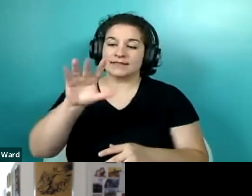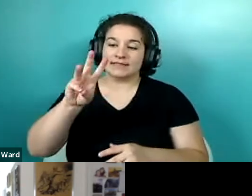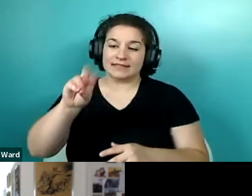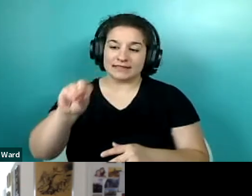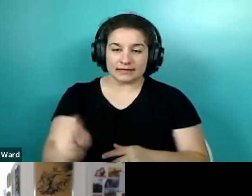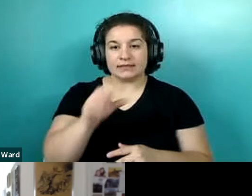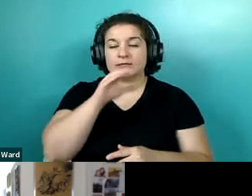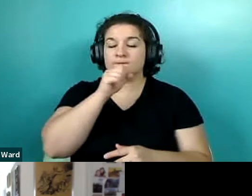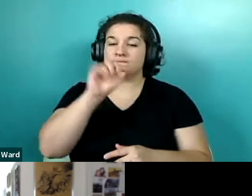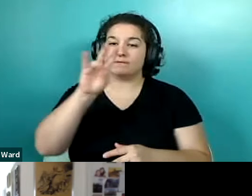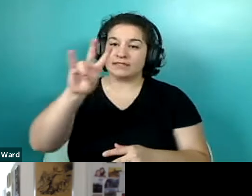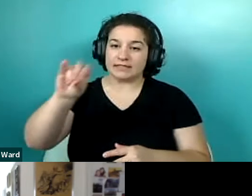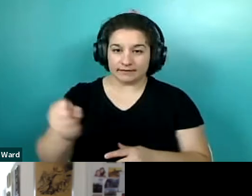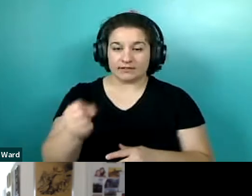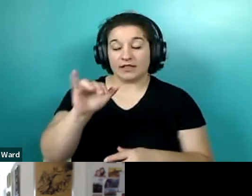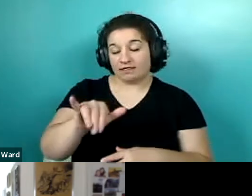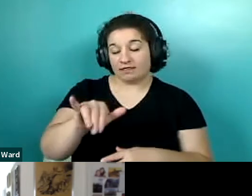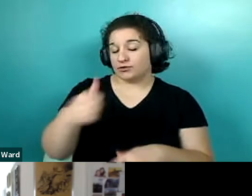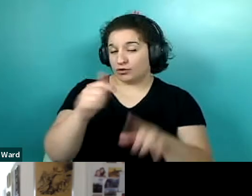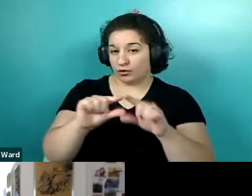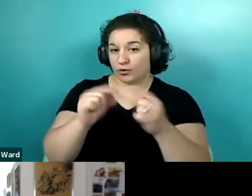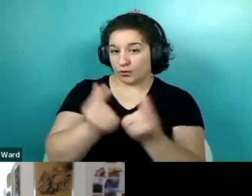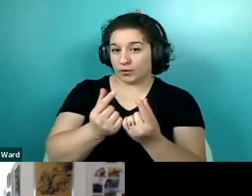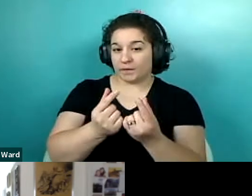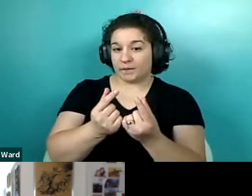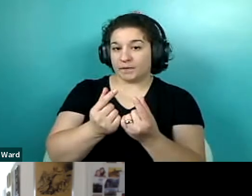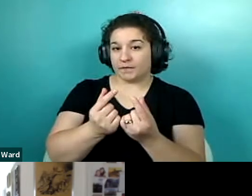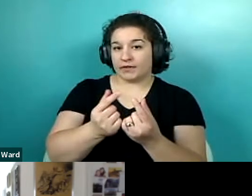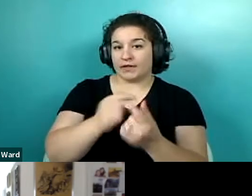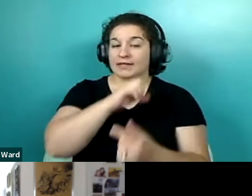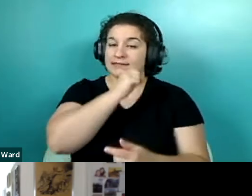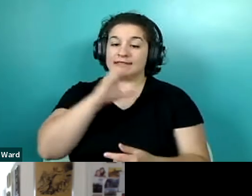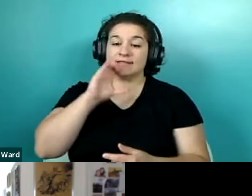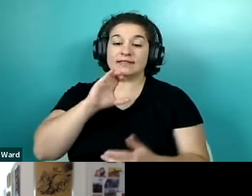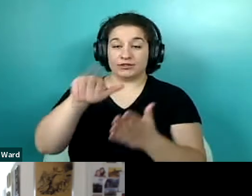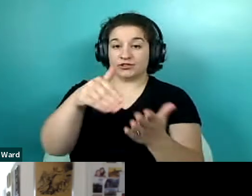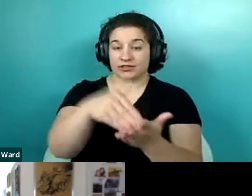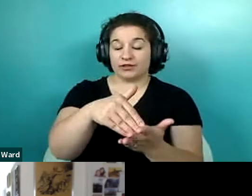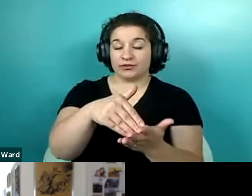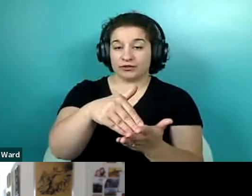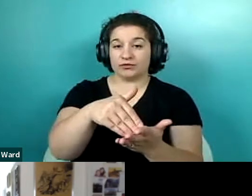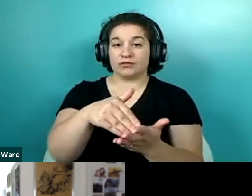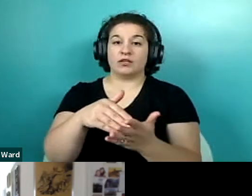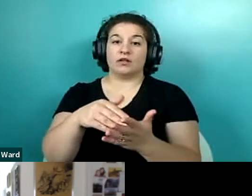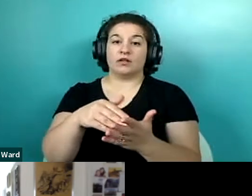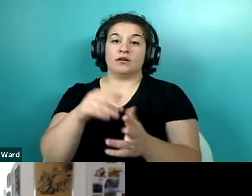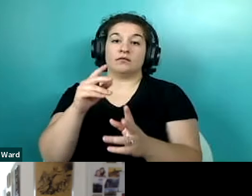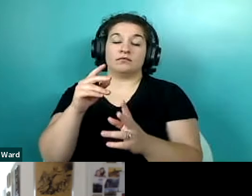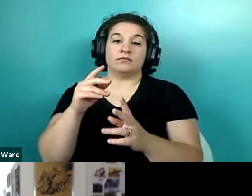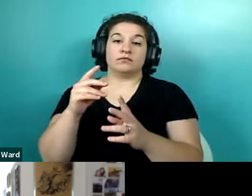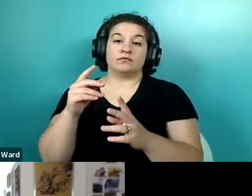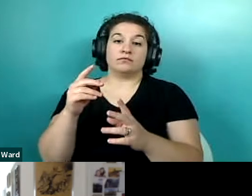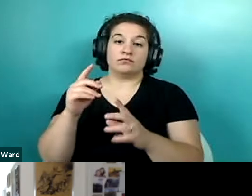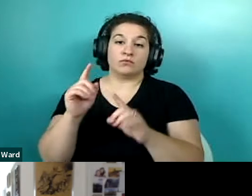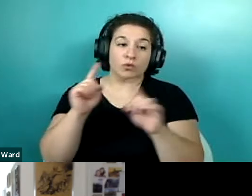your communities. If you're working with your senior centers, if, seniors are coming into the libraries,